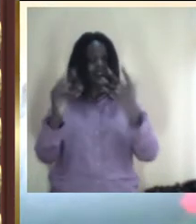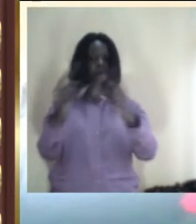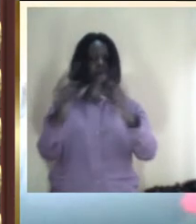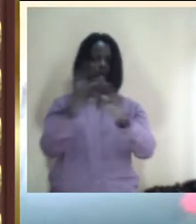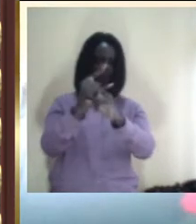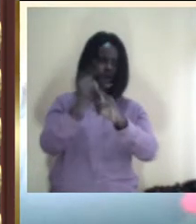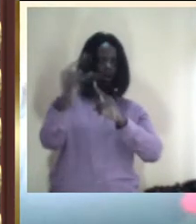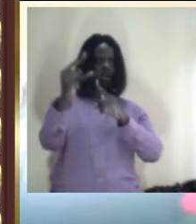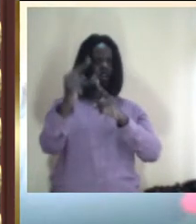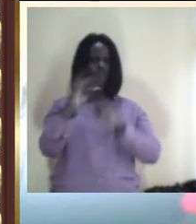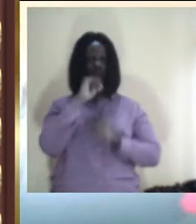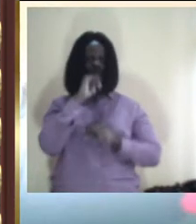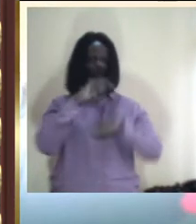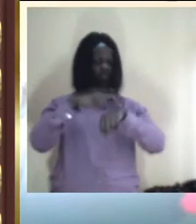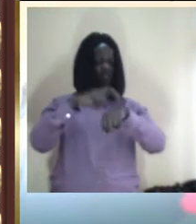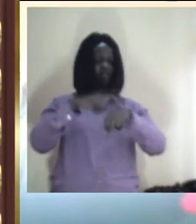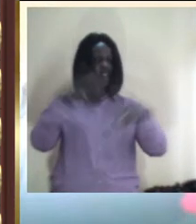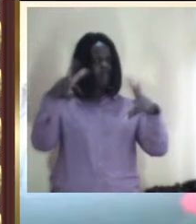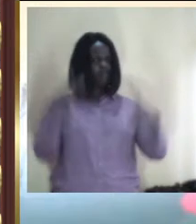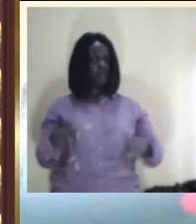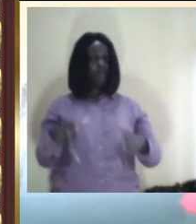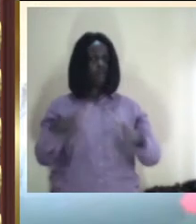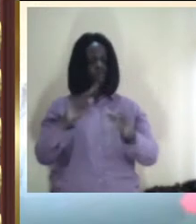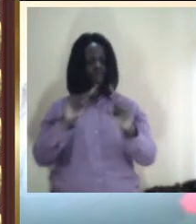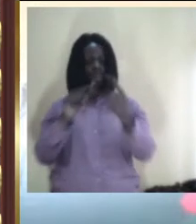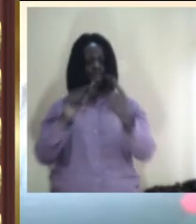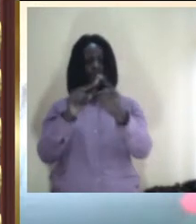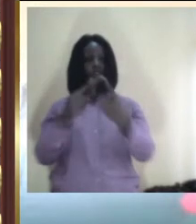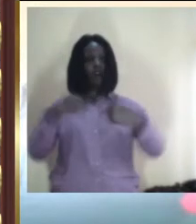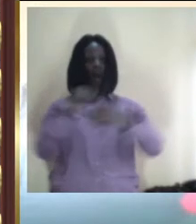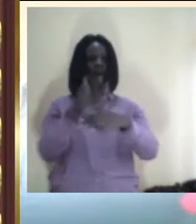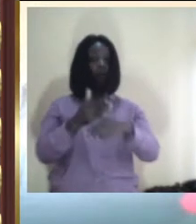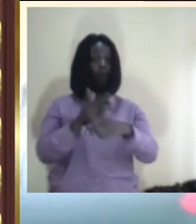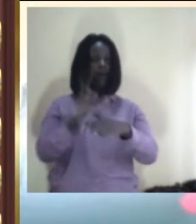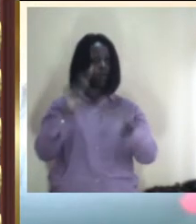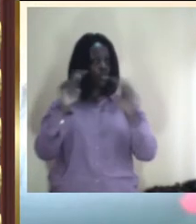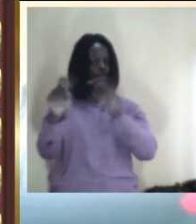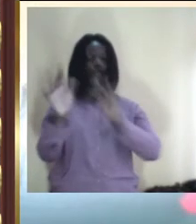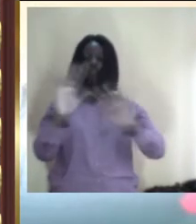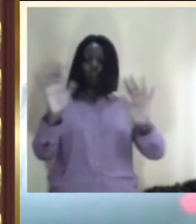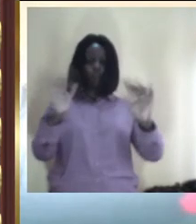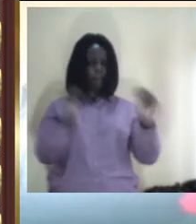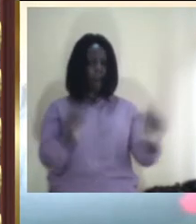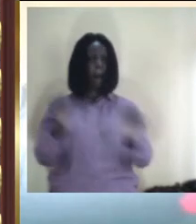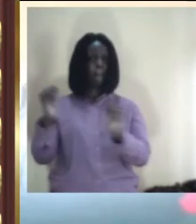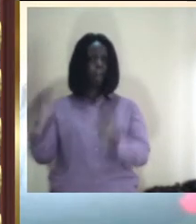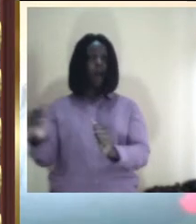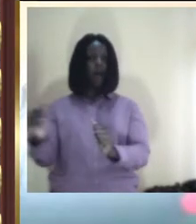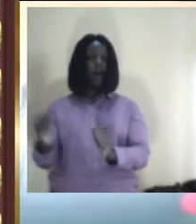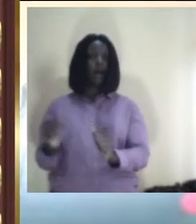in these troubled times, our mandate has not changed. We are expected to ensure that there